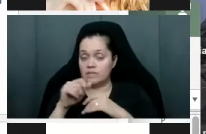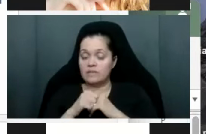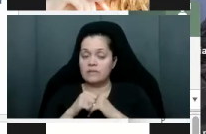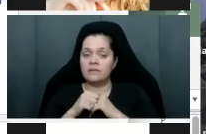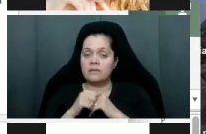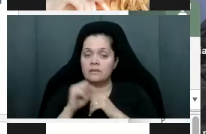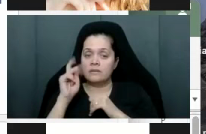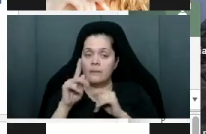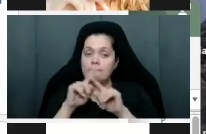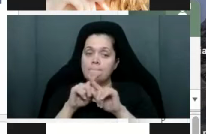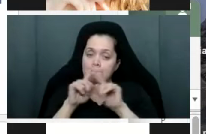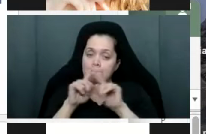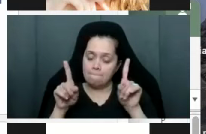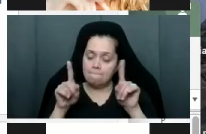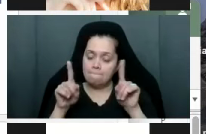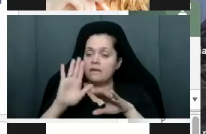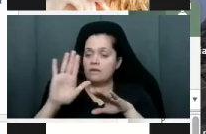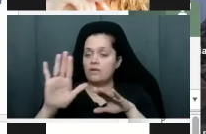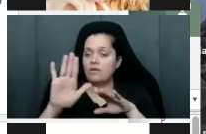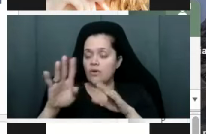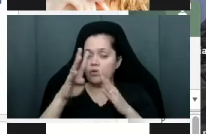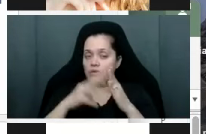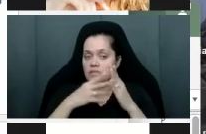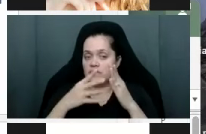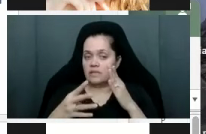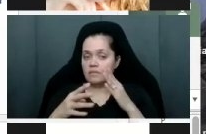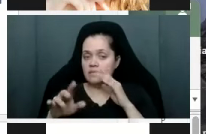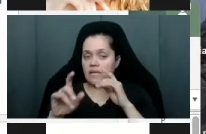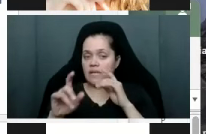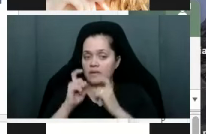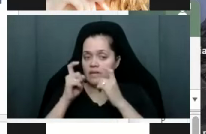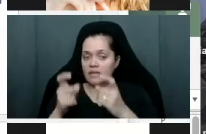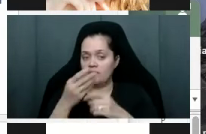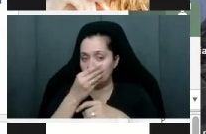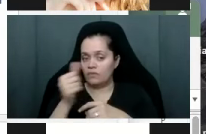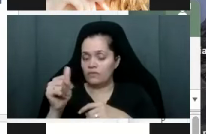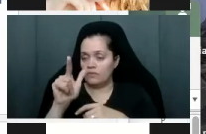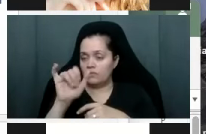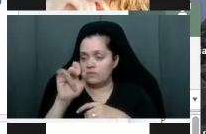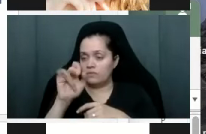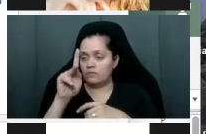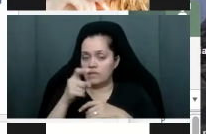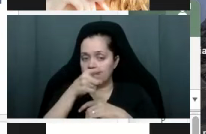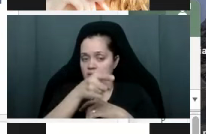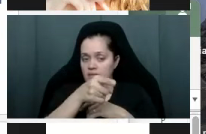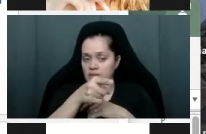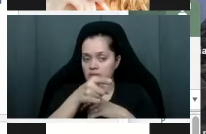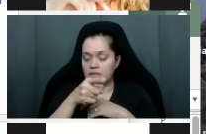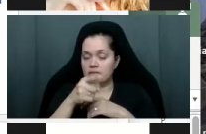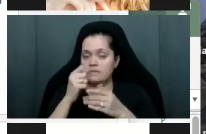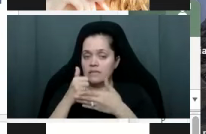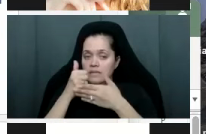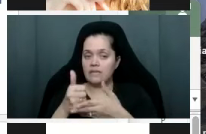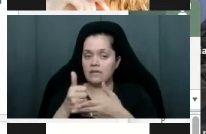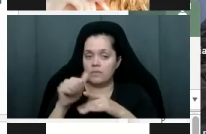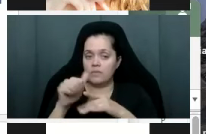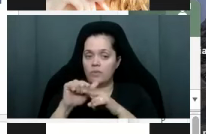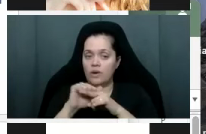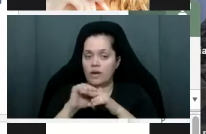Okay, but on your syllabus, I've given you a few links here to help you